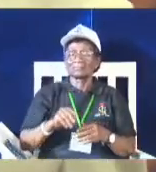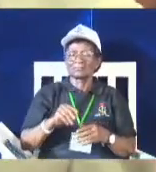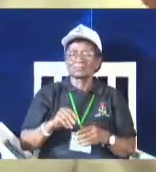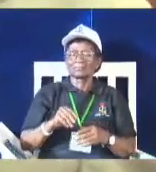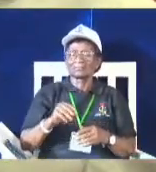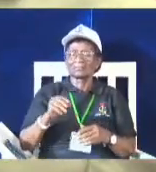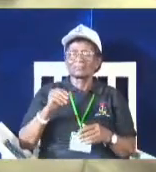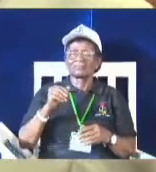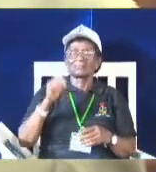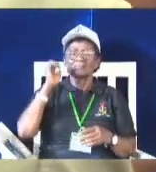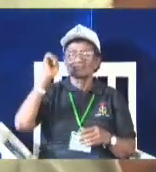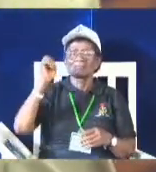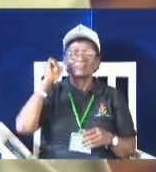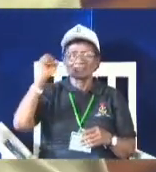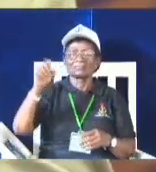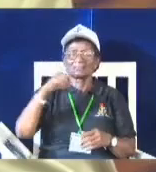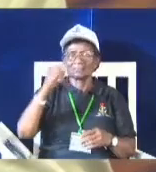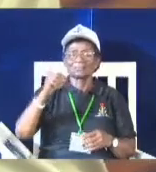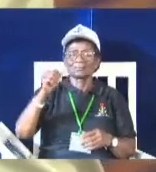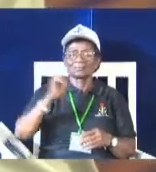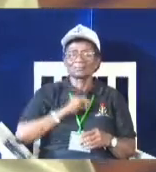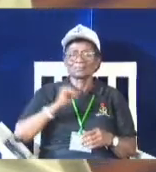He said, I refuse.